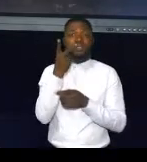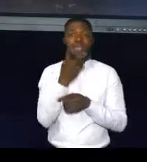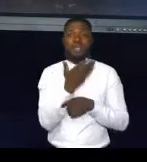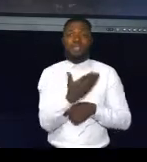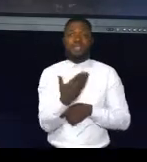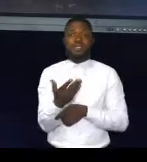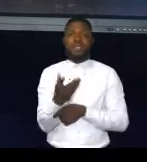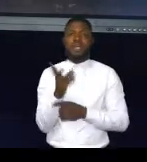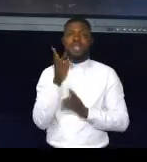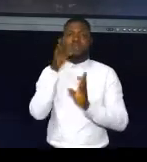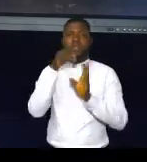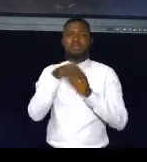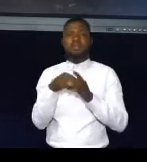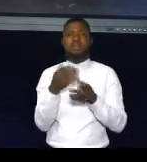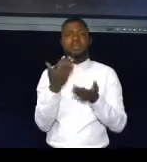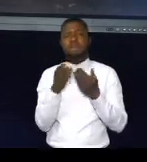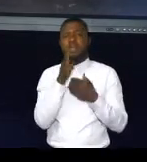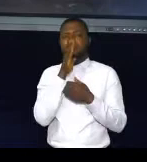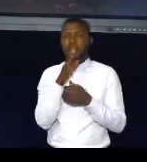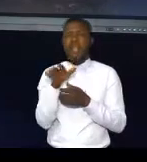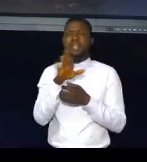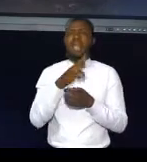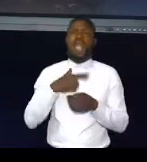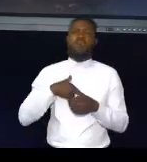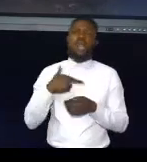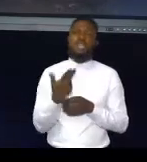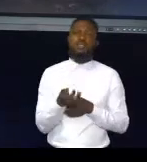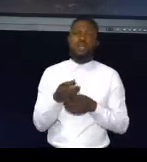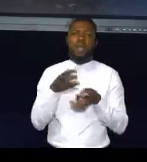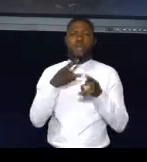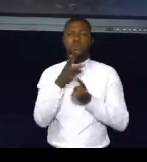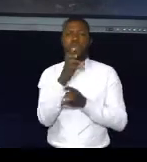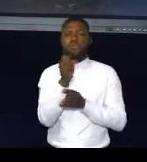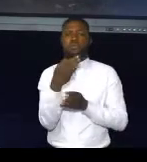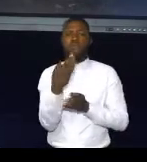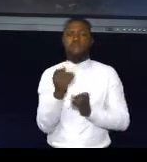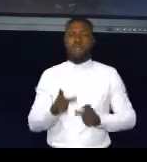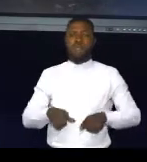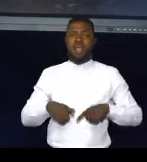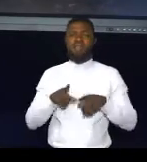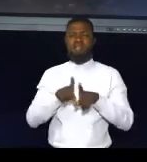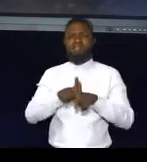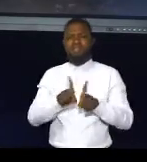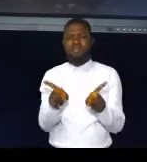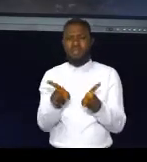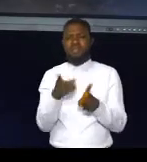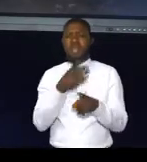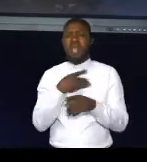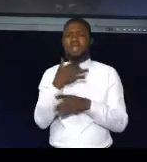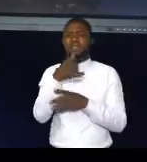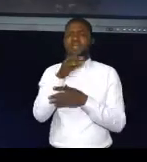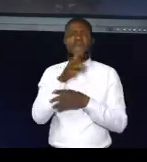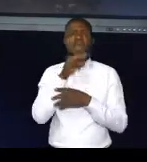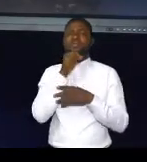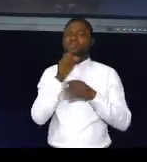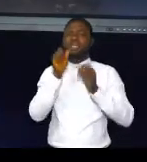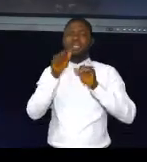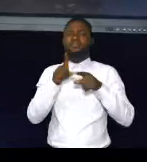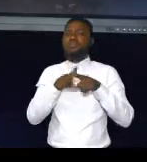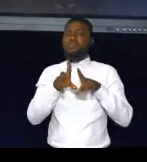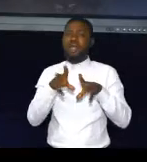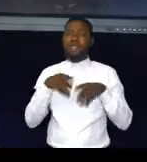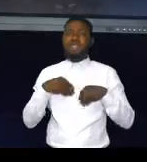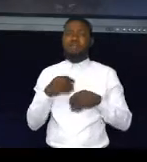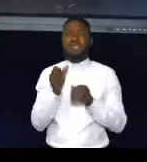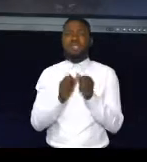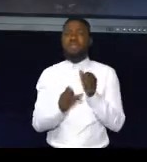say things, including maybe their religion, their ways of life, differently, and they are not able